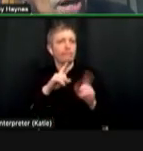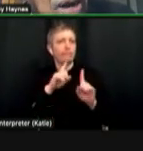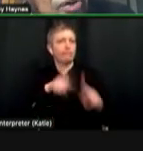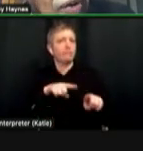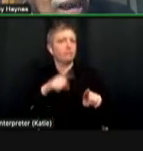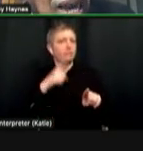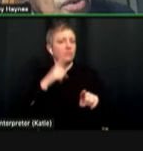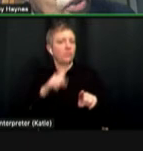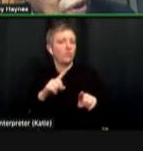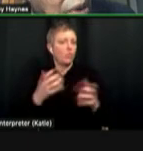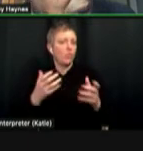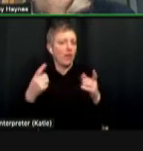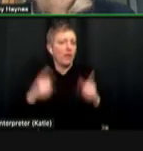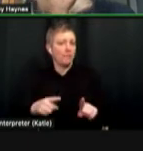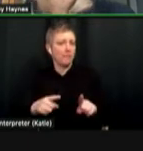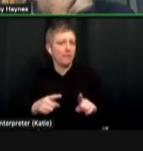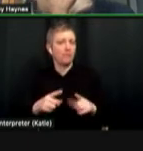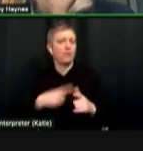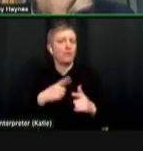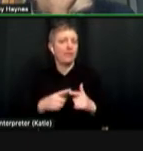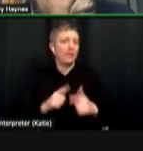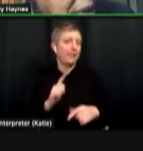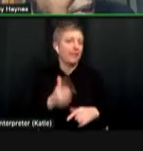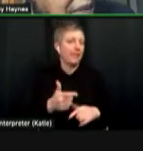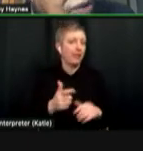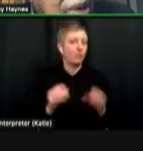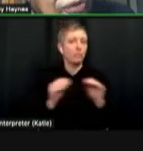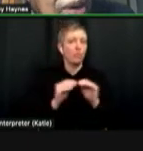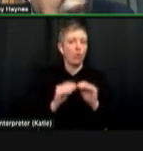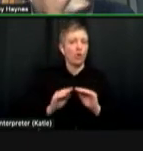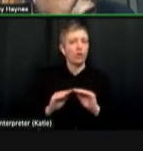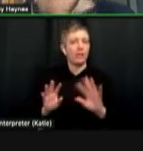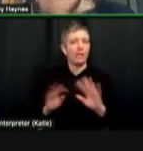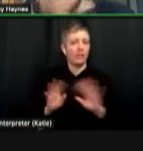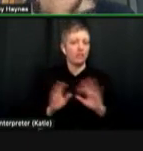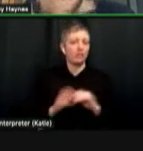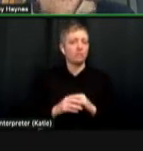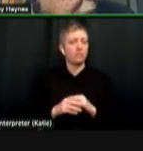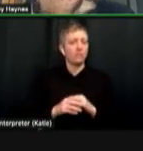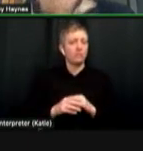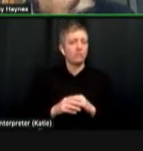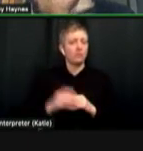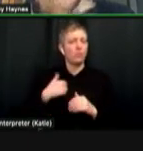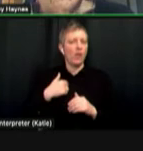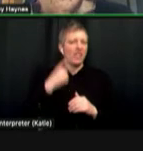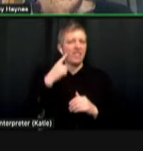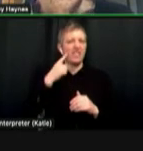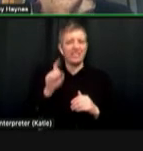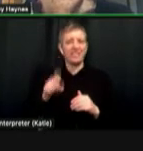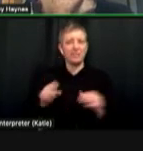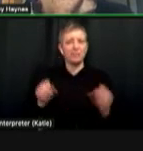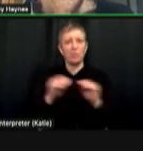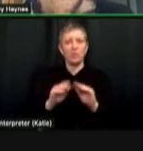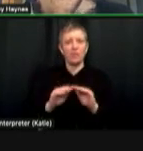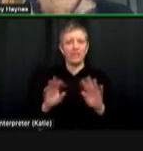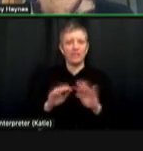more clarification to this definition and the process.